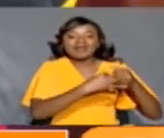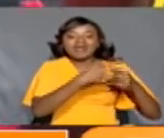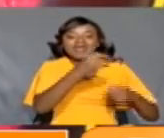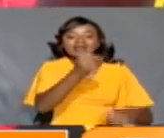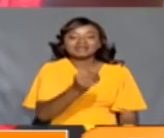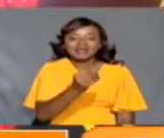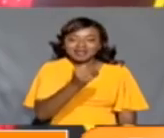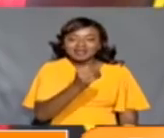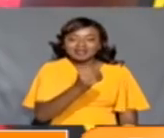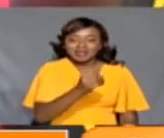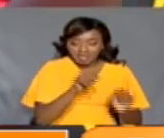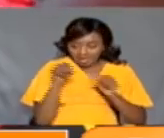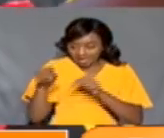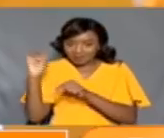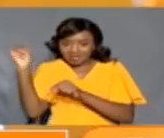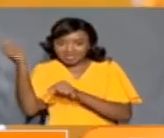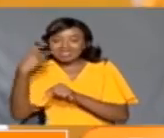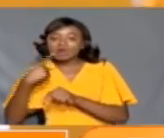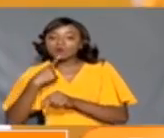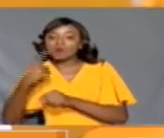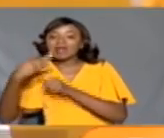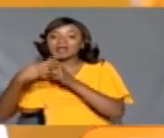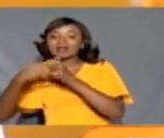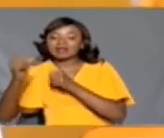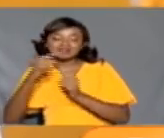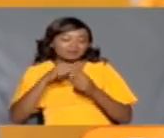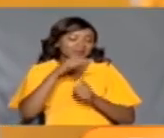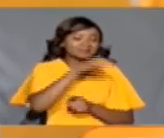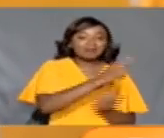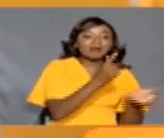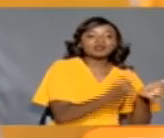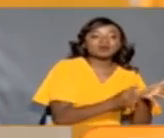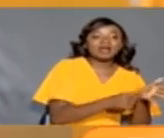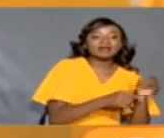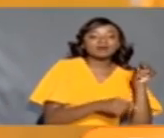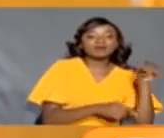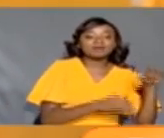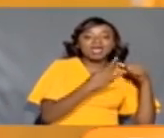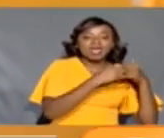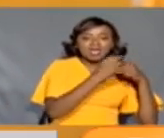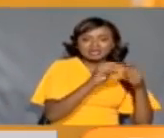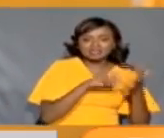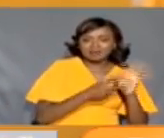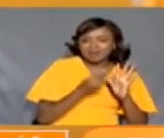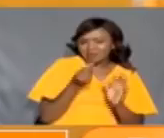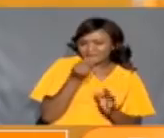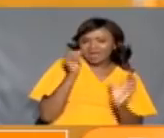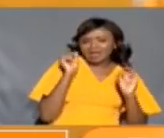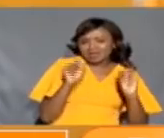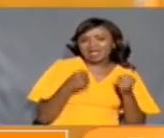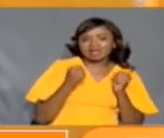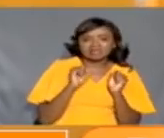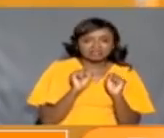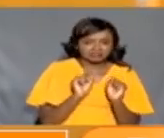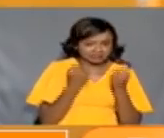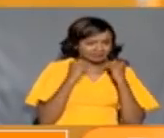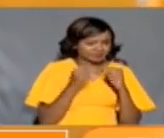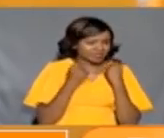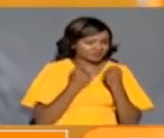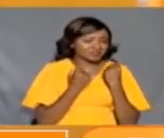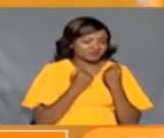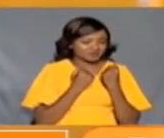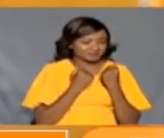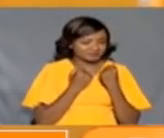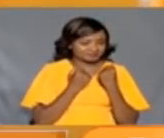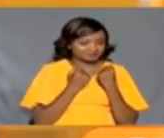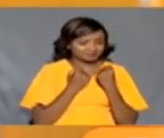unazanua 180. Sasa tukikuja huku at least tunaweza save pesa ingine kiasi ukiwa biashara, alafu pesa